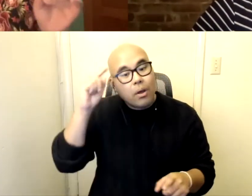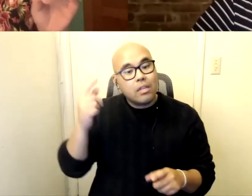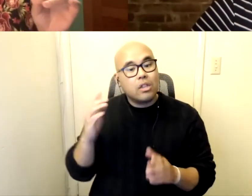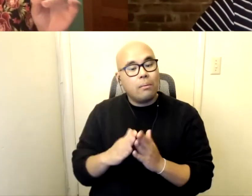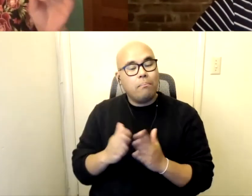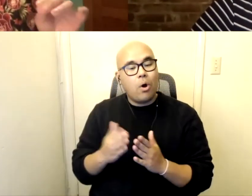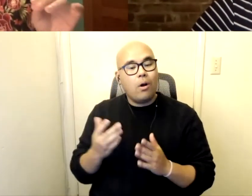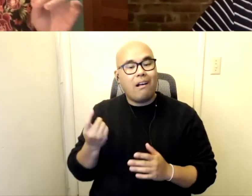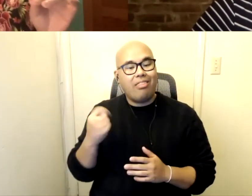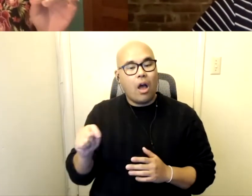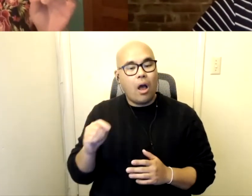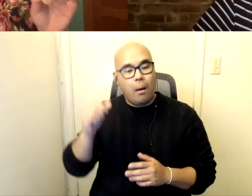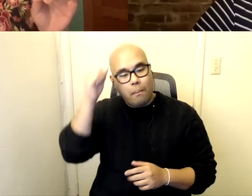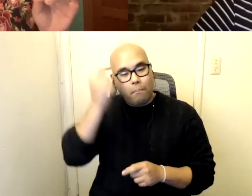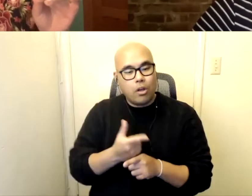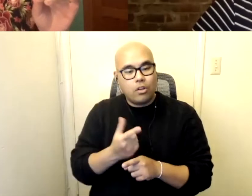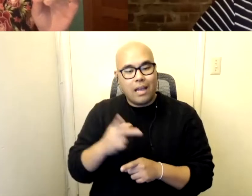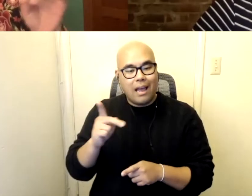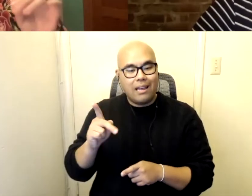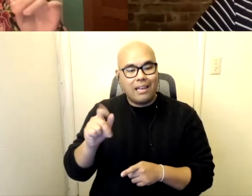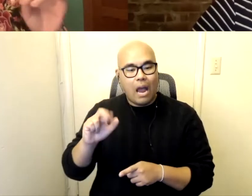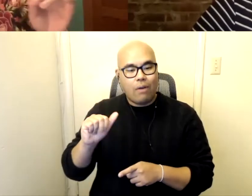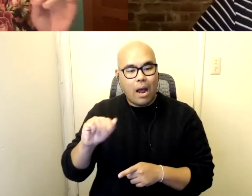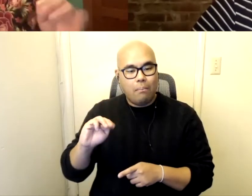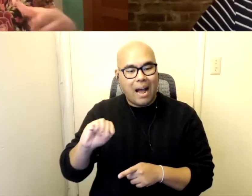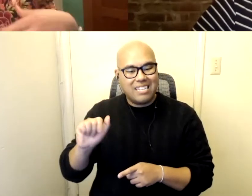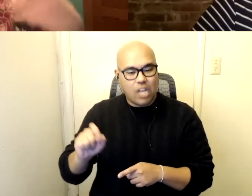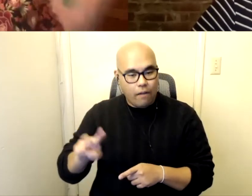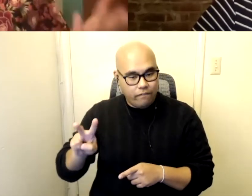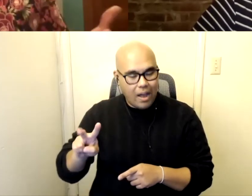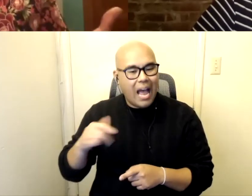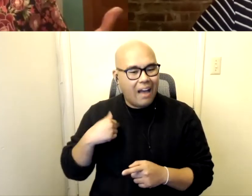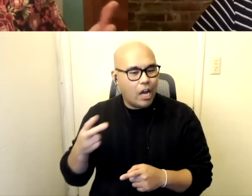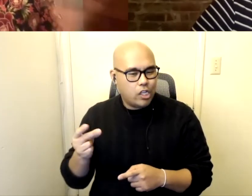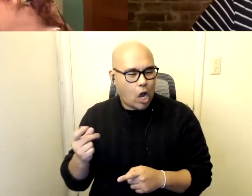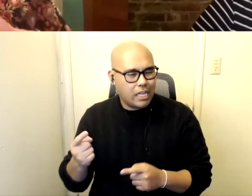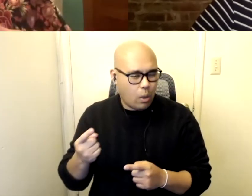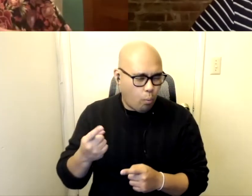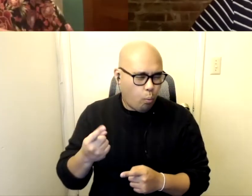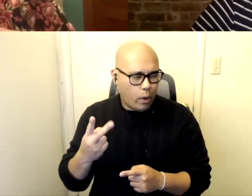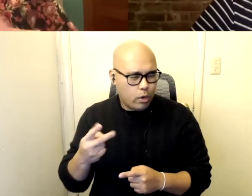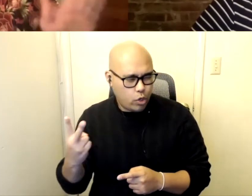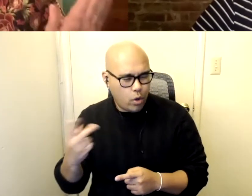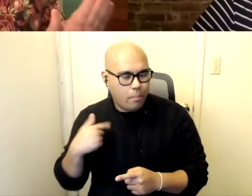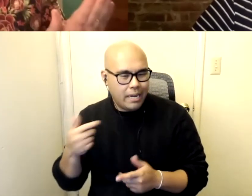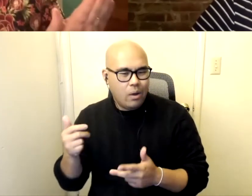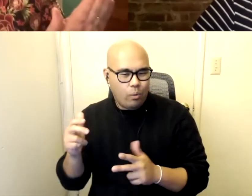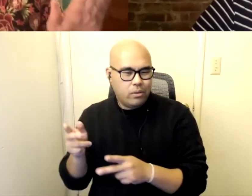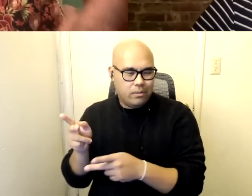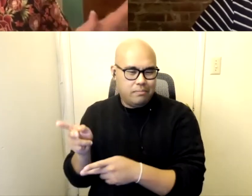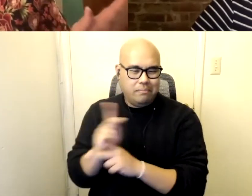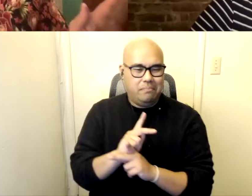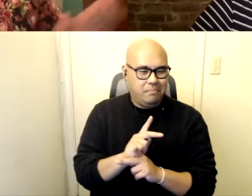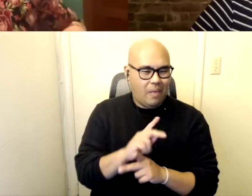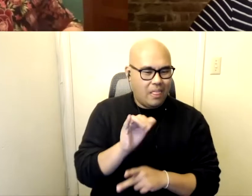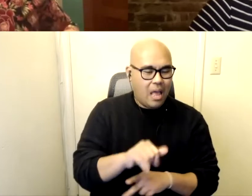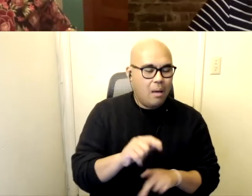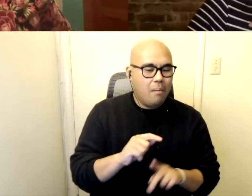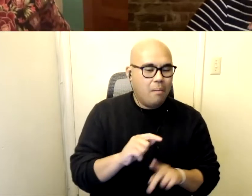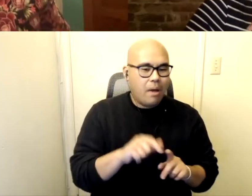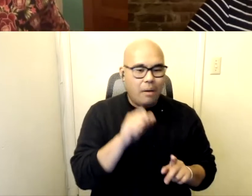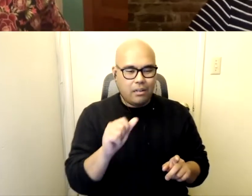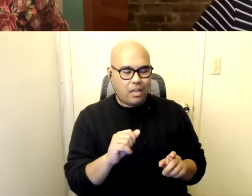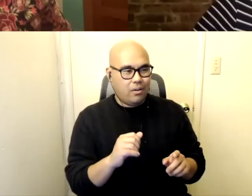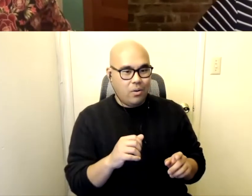one or two dogs. And I thought it would be nice to carry that over. But I got completely, not exactly carried away with it, but